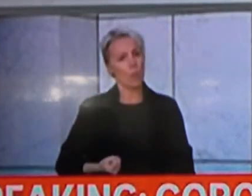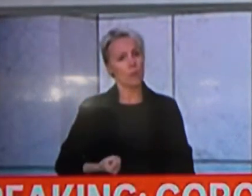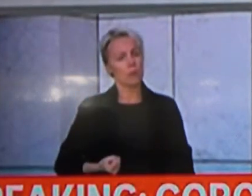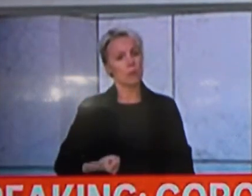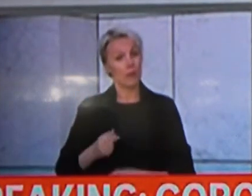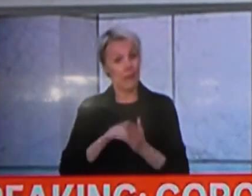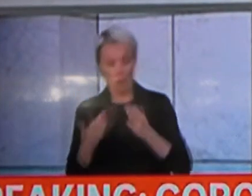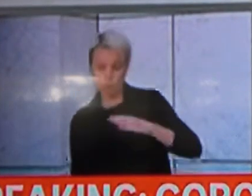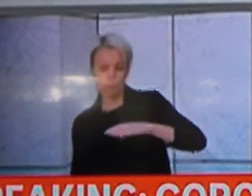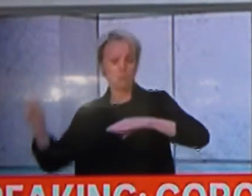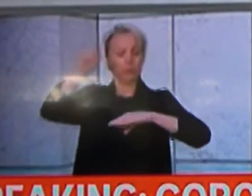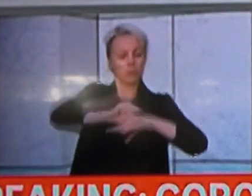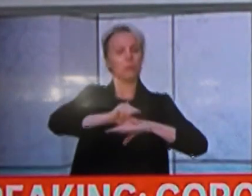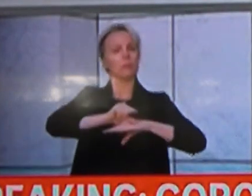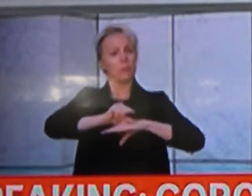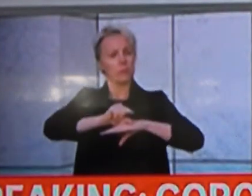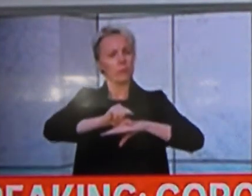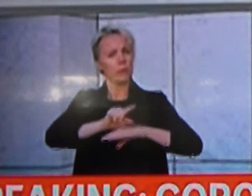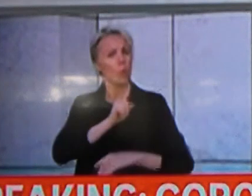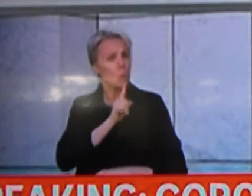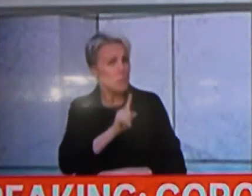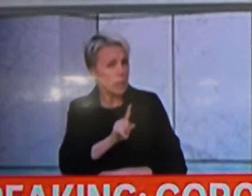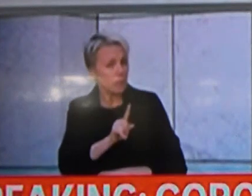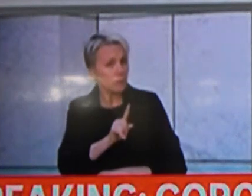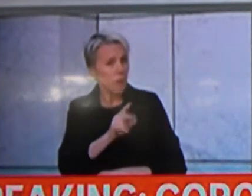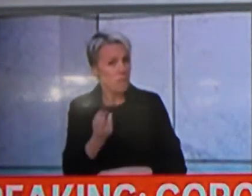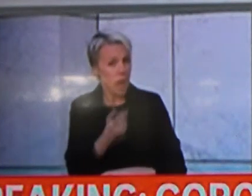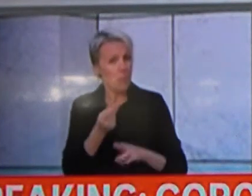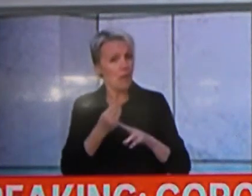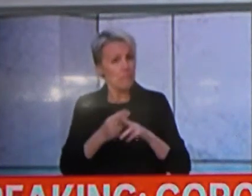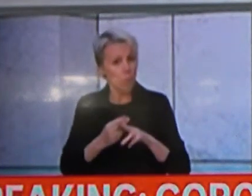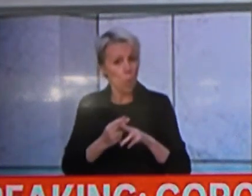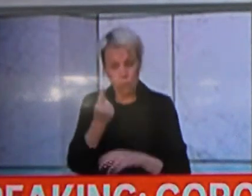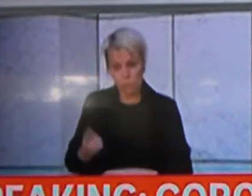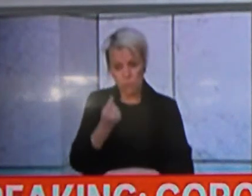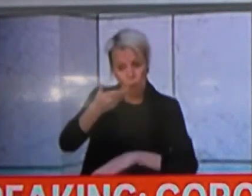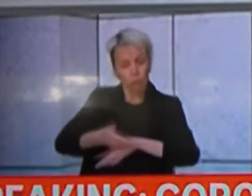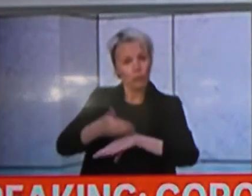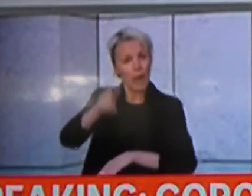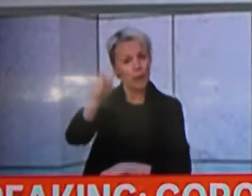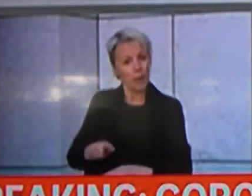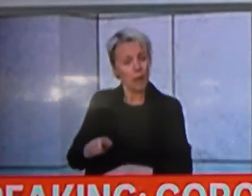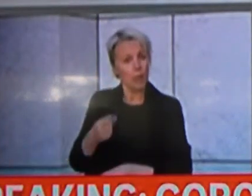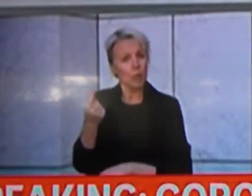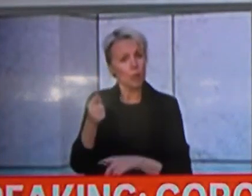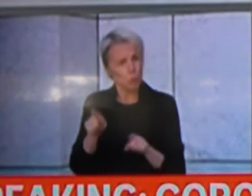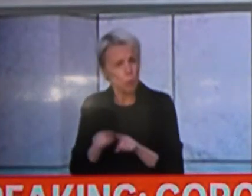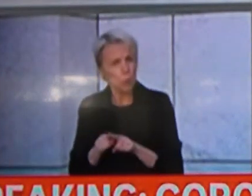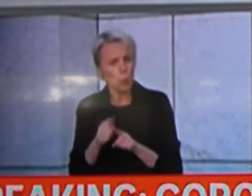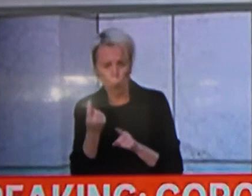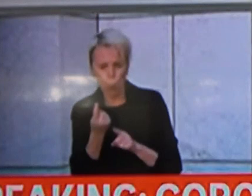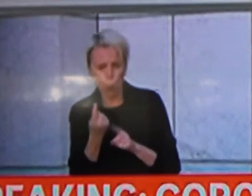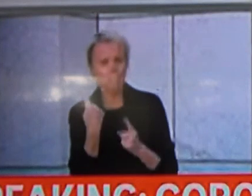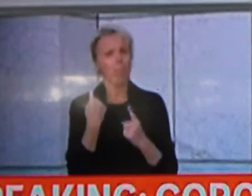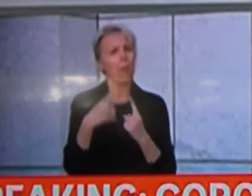the supplement, I think you said that that's available for sole traders and casuals who meet the test. Yes. So what is the test? Because